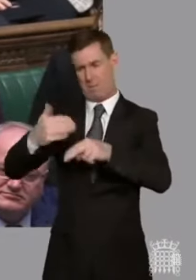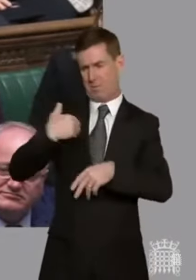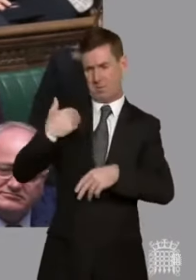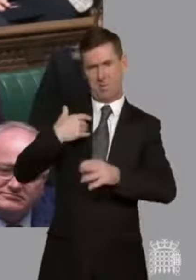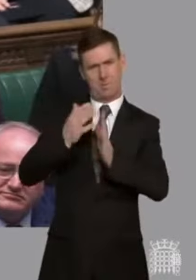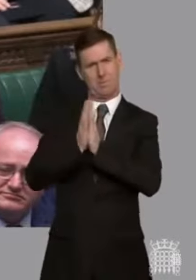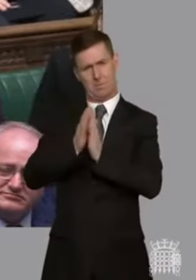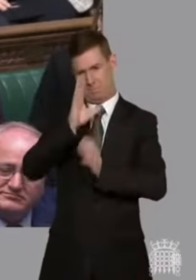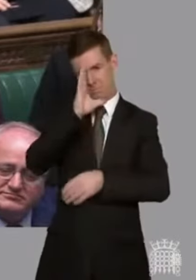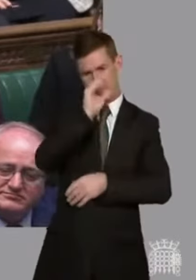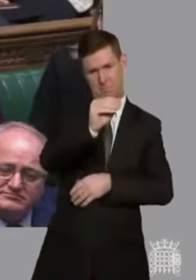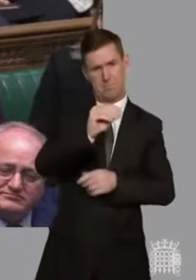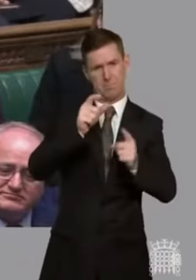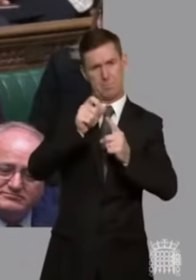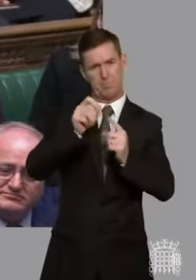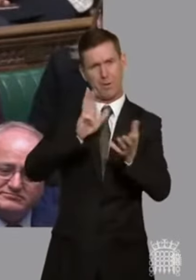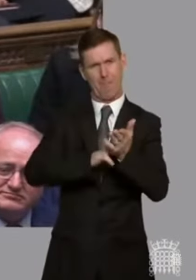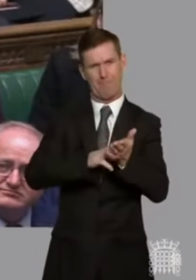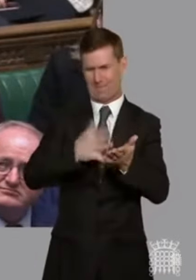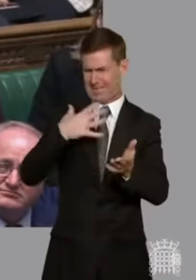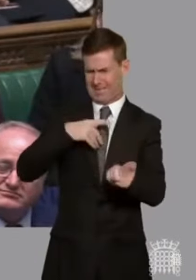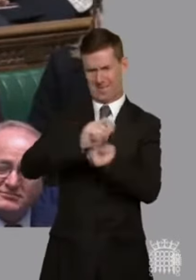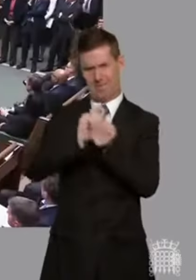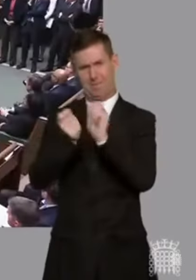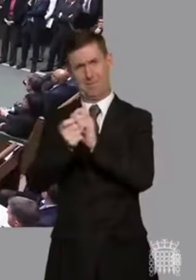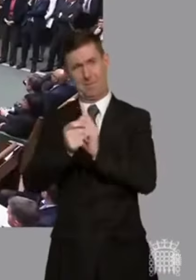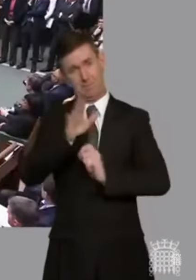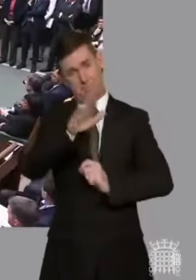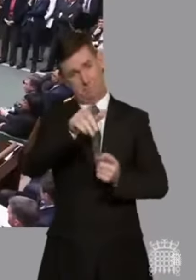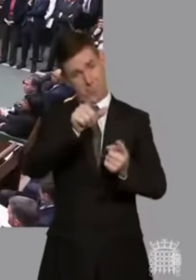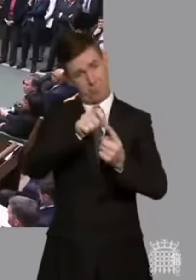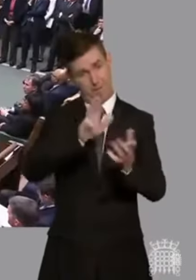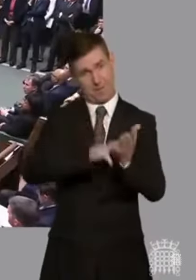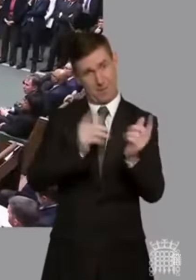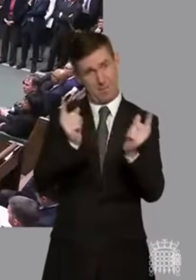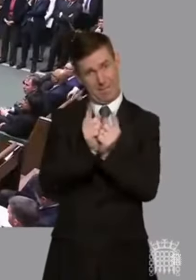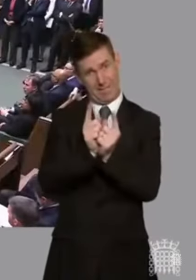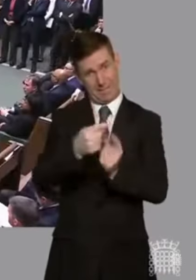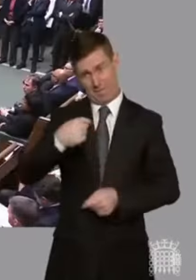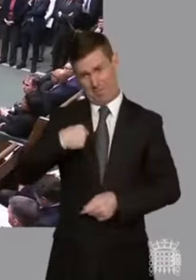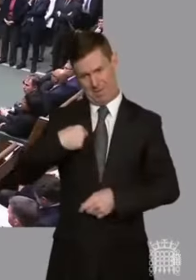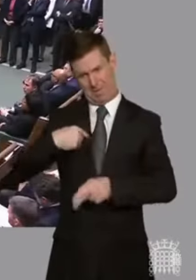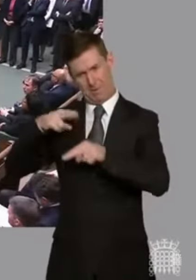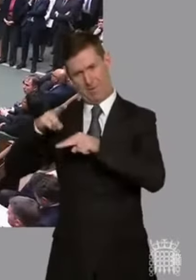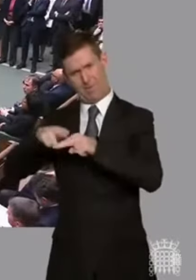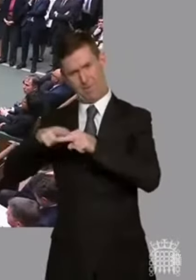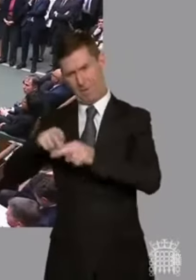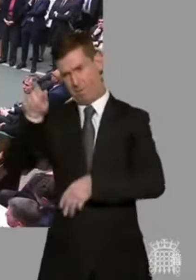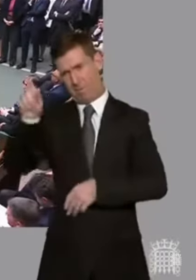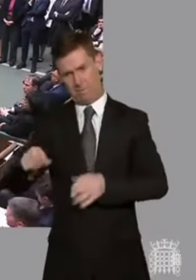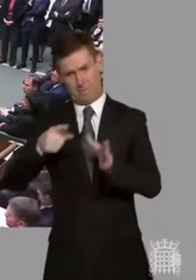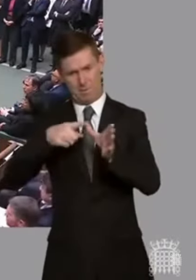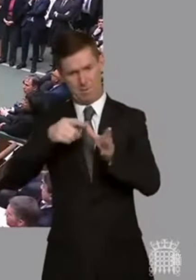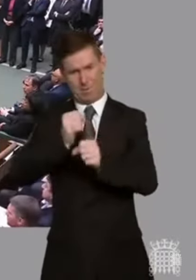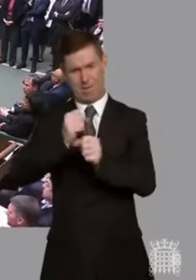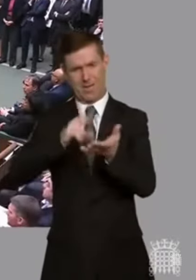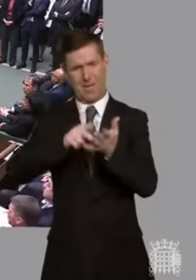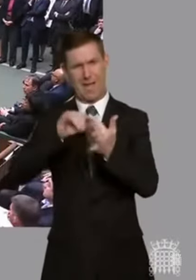with Agnes, Jim and me to hear their story? Minister. Can I thank him for raising this